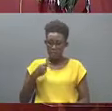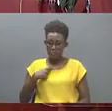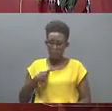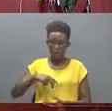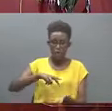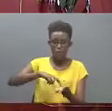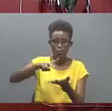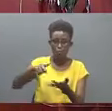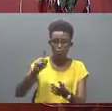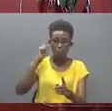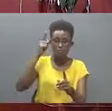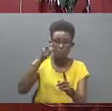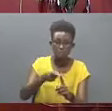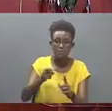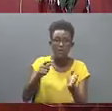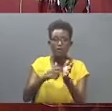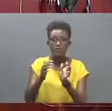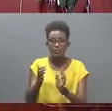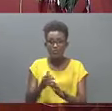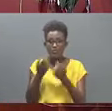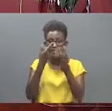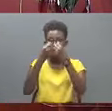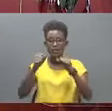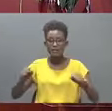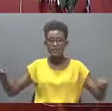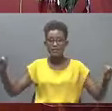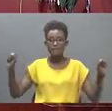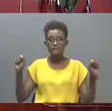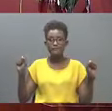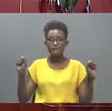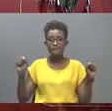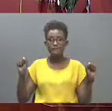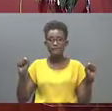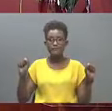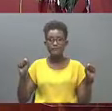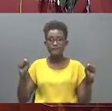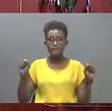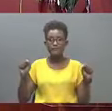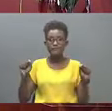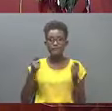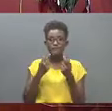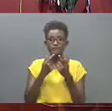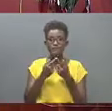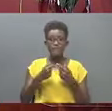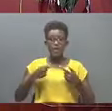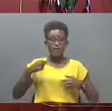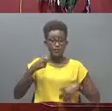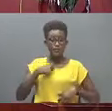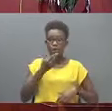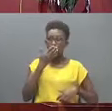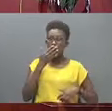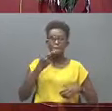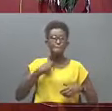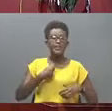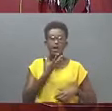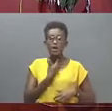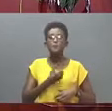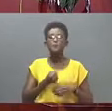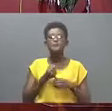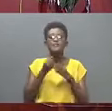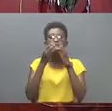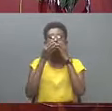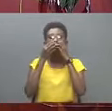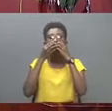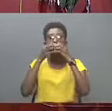born again. Ndamvuka kabiri. I got saved. Ndakizwa. So I am blessed. I'm